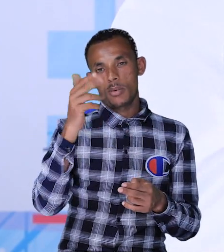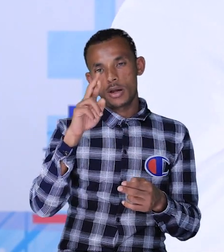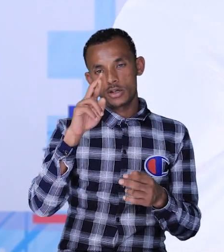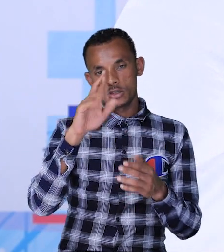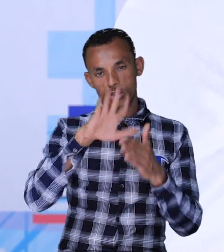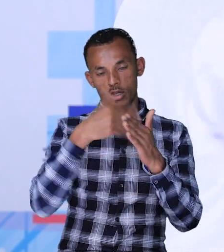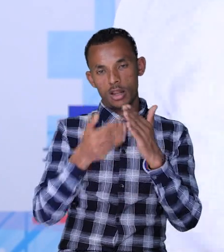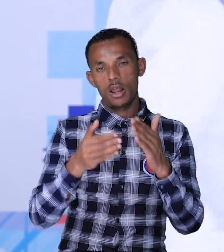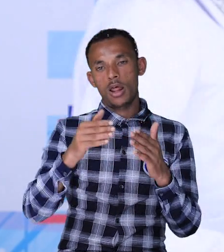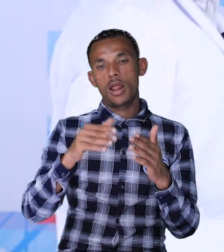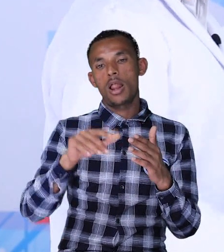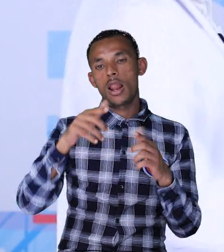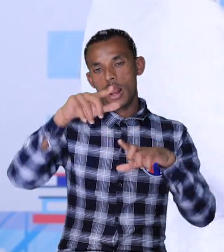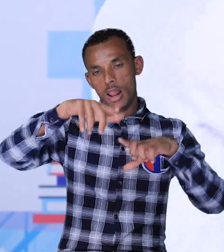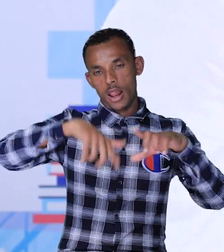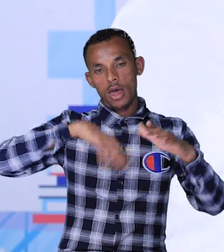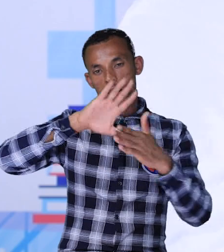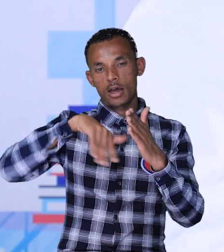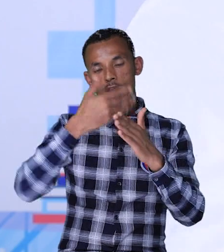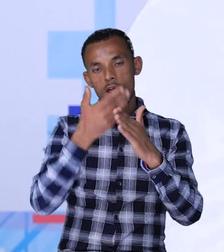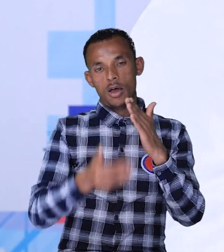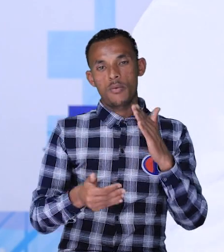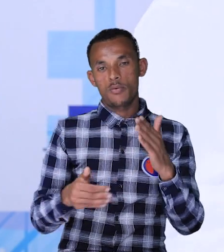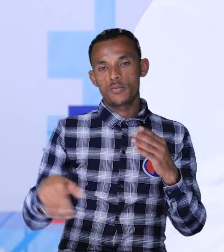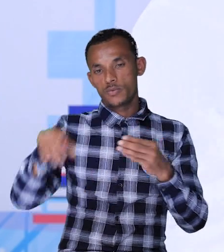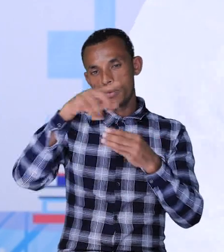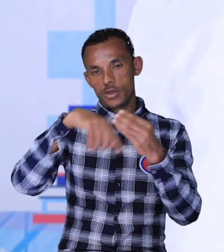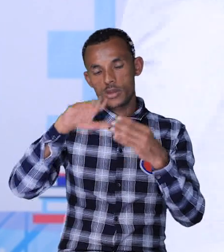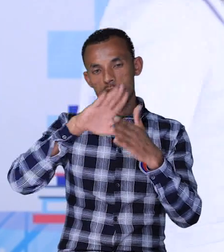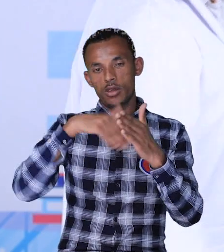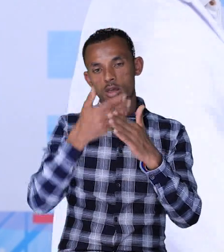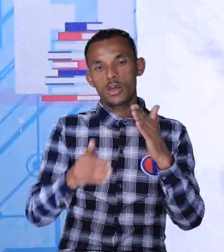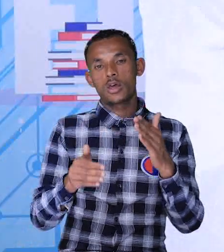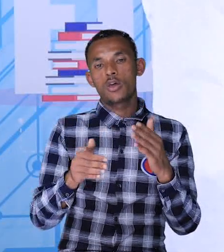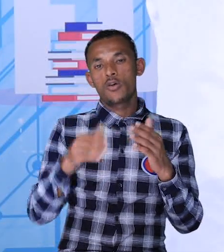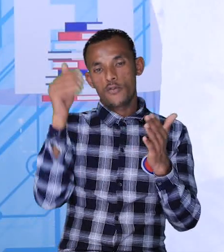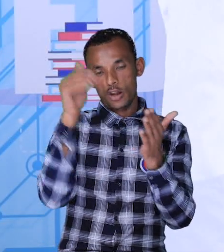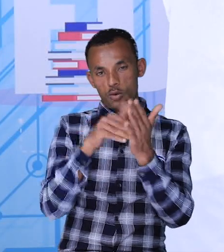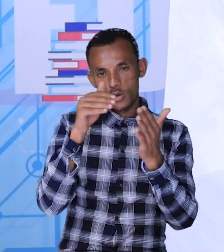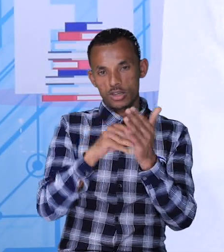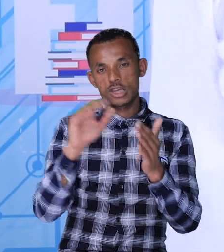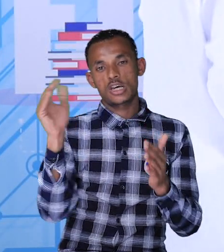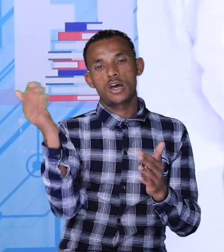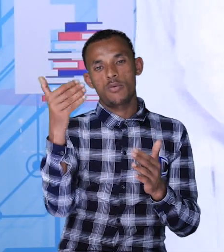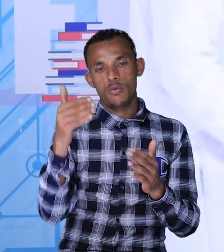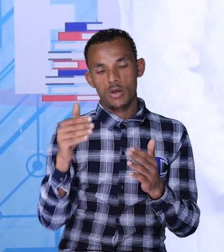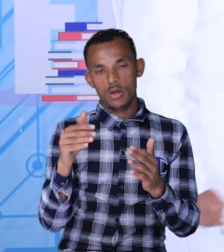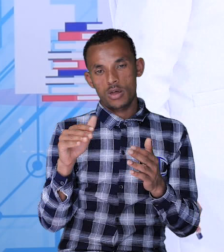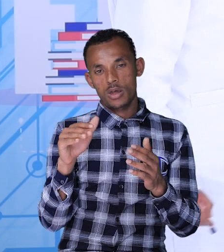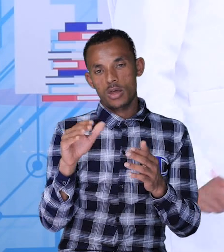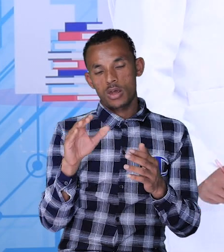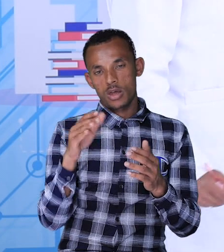graph, pie chart, maybe histograms, frequency polygons, frequency curve, and